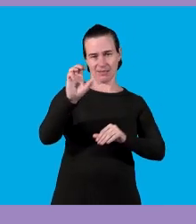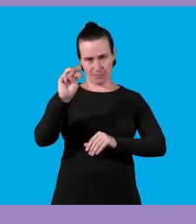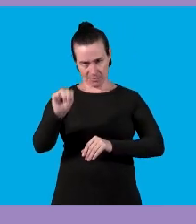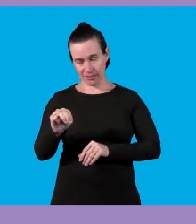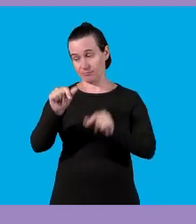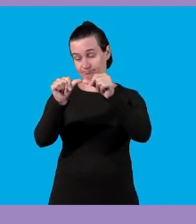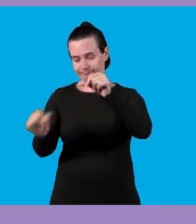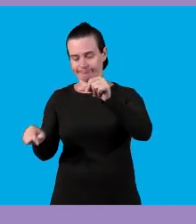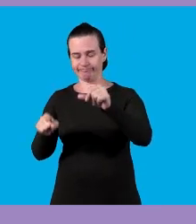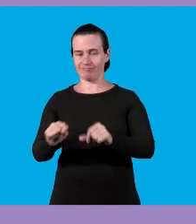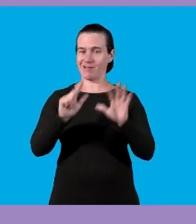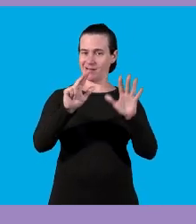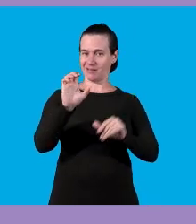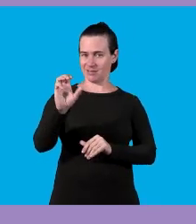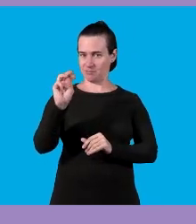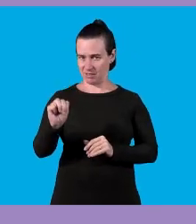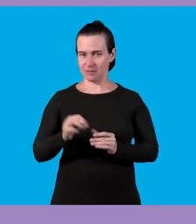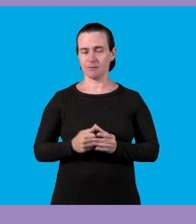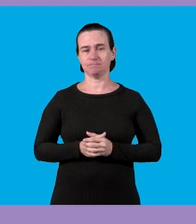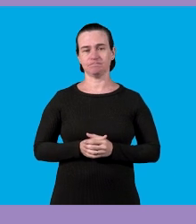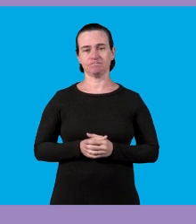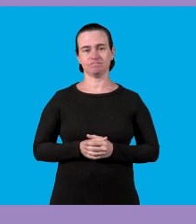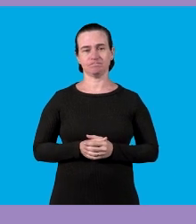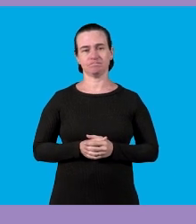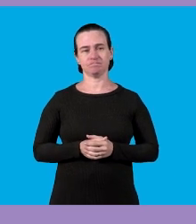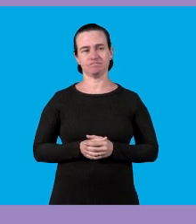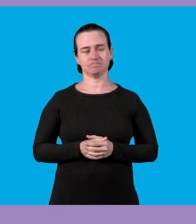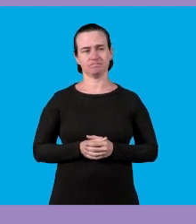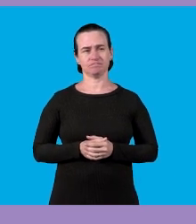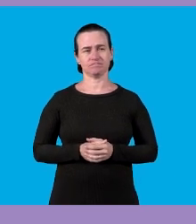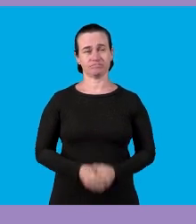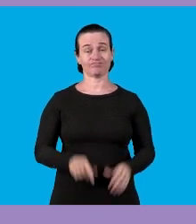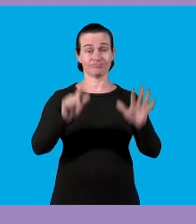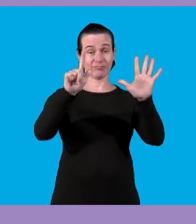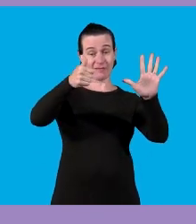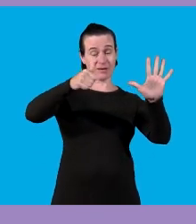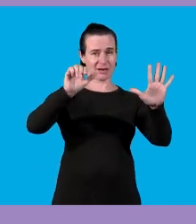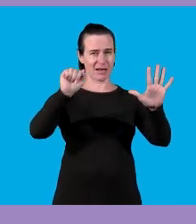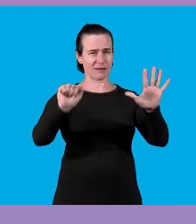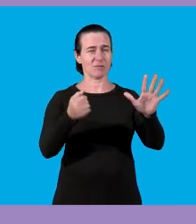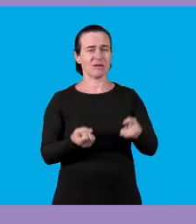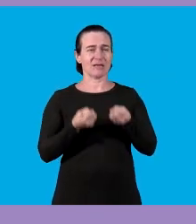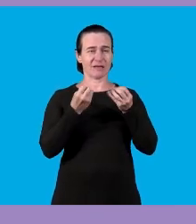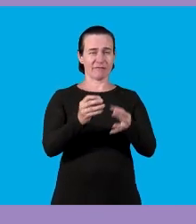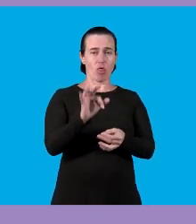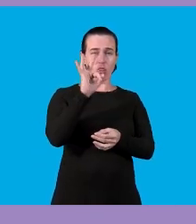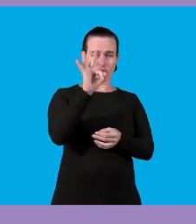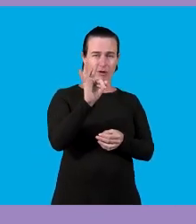and 8 centimeters. Now, the question then, A part says, name